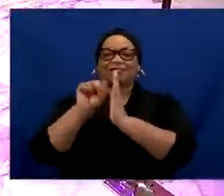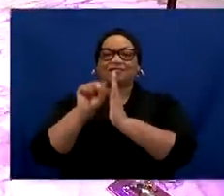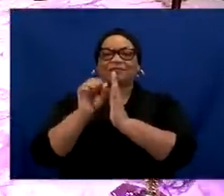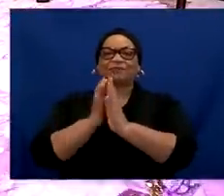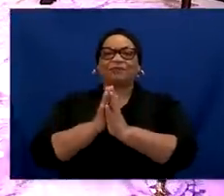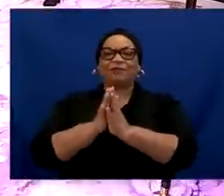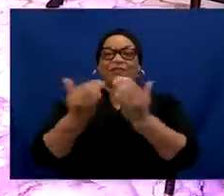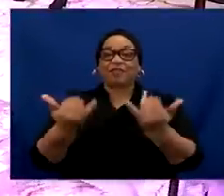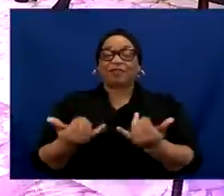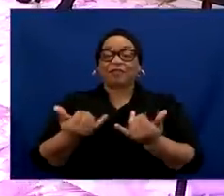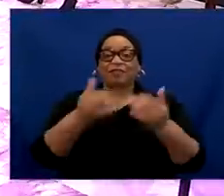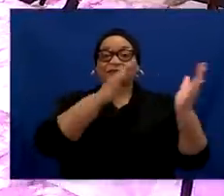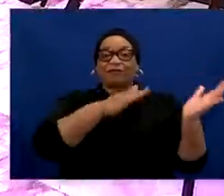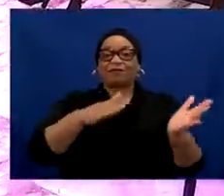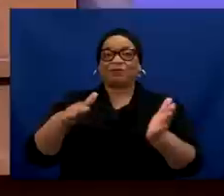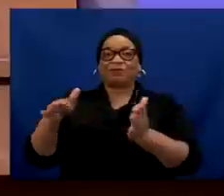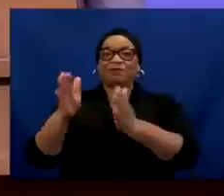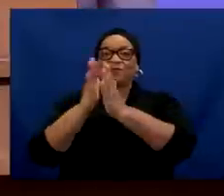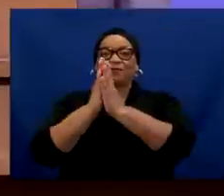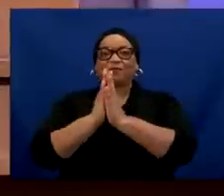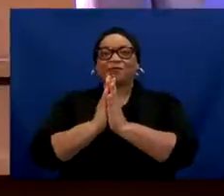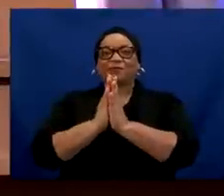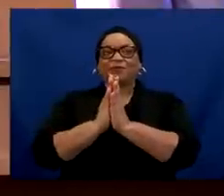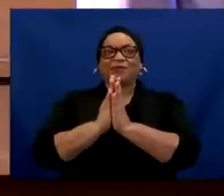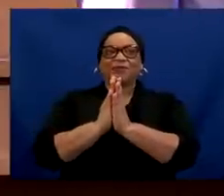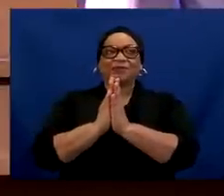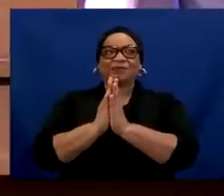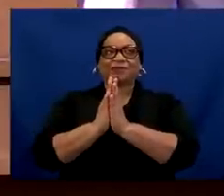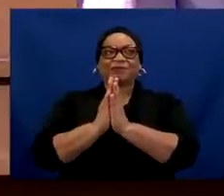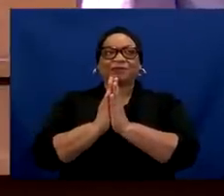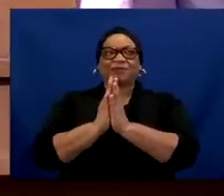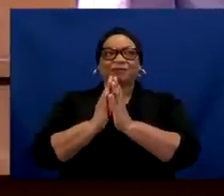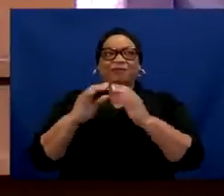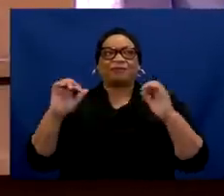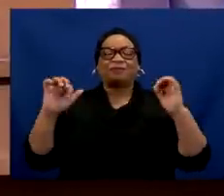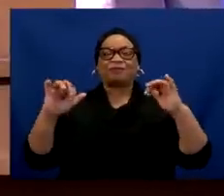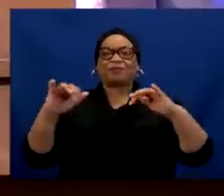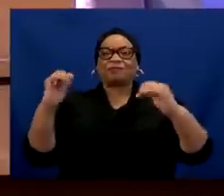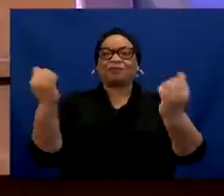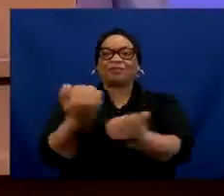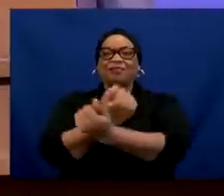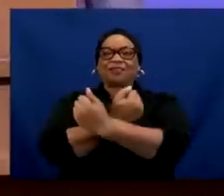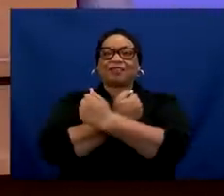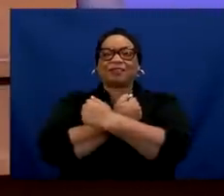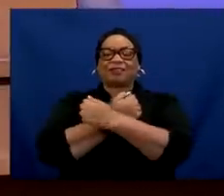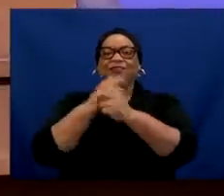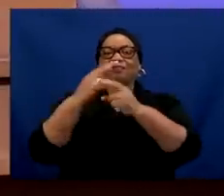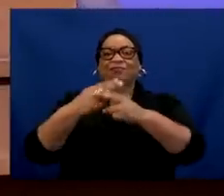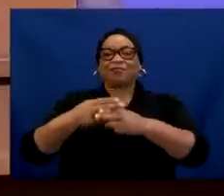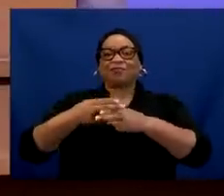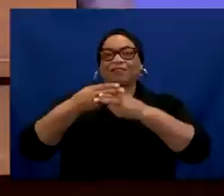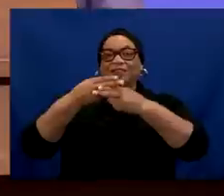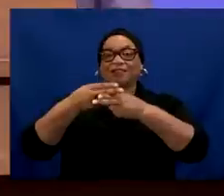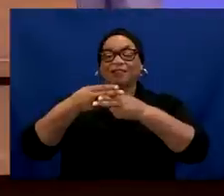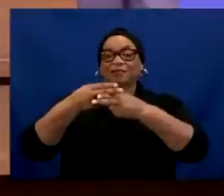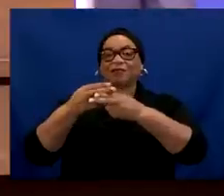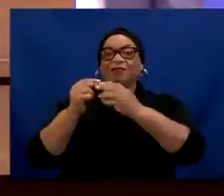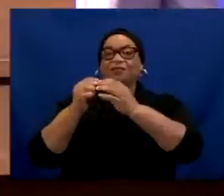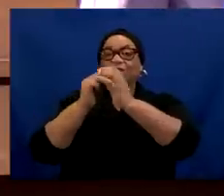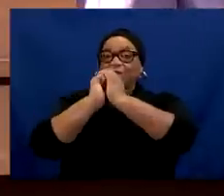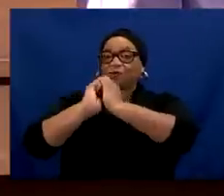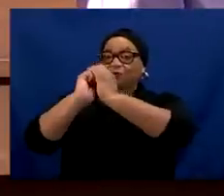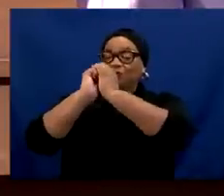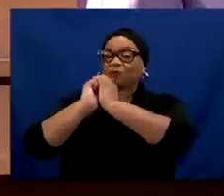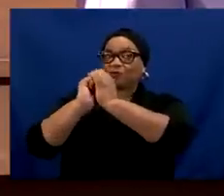prayer, we've come to gather in his name to worship him,